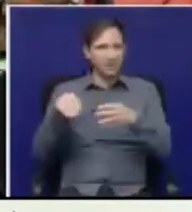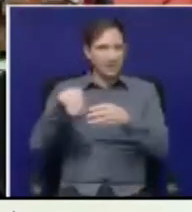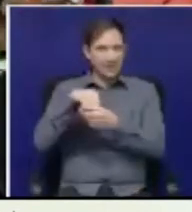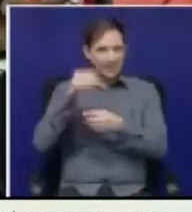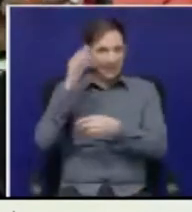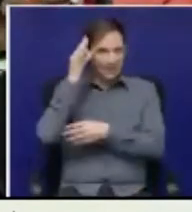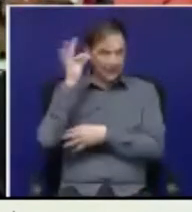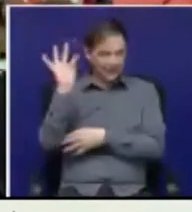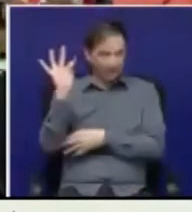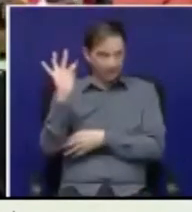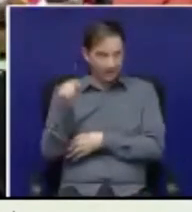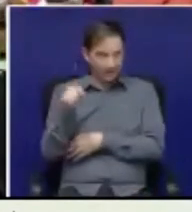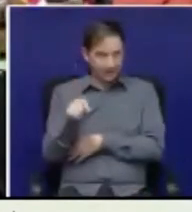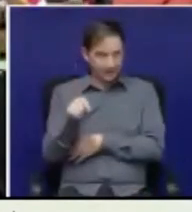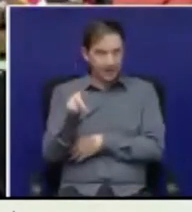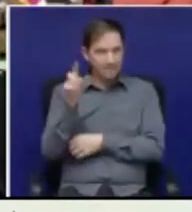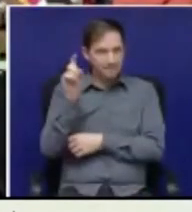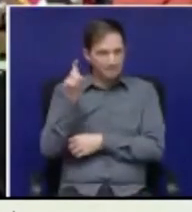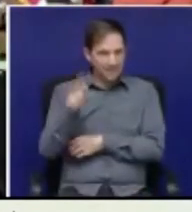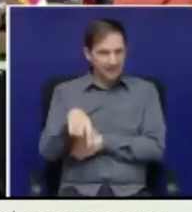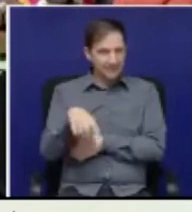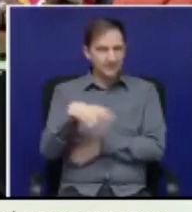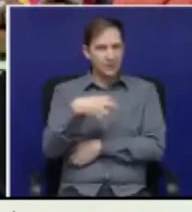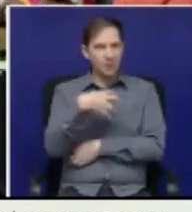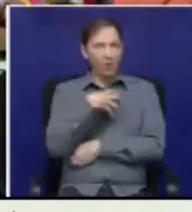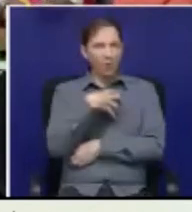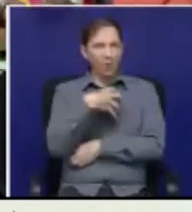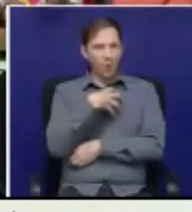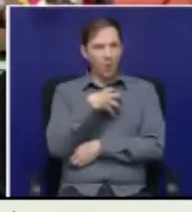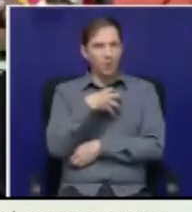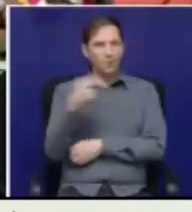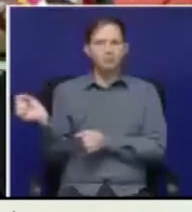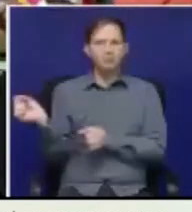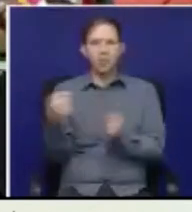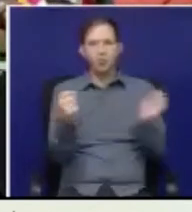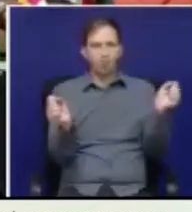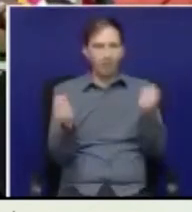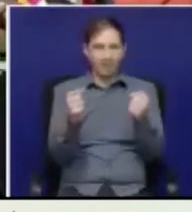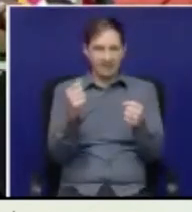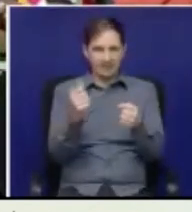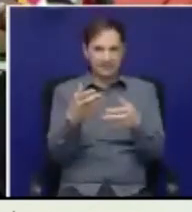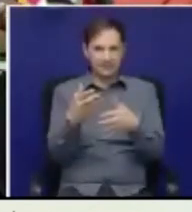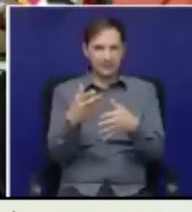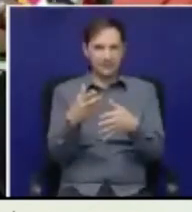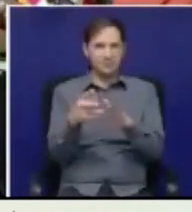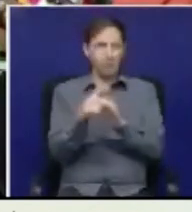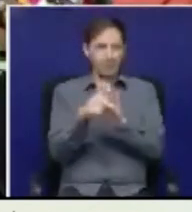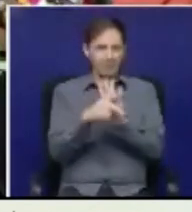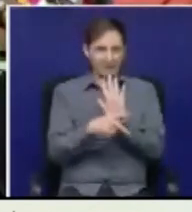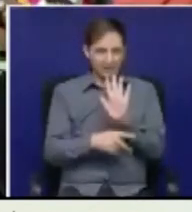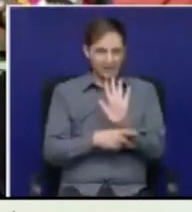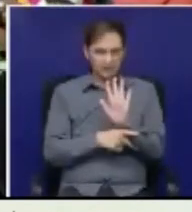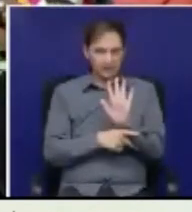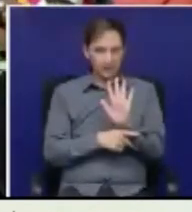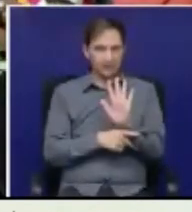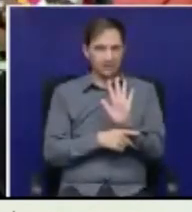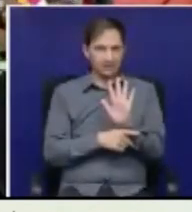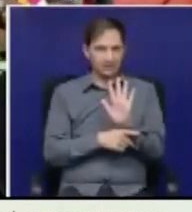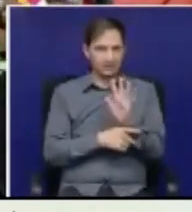each organ of state must have its own procurement policy operating within the guidelines set out by